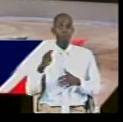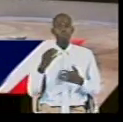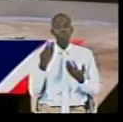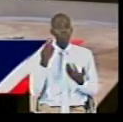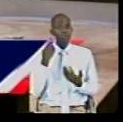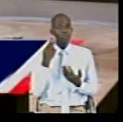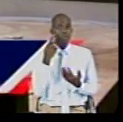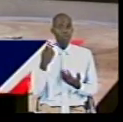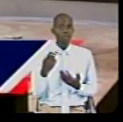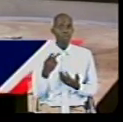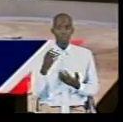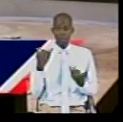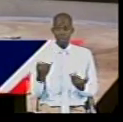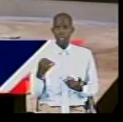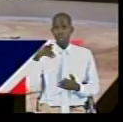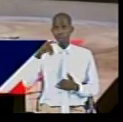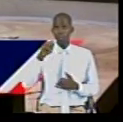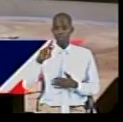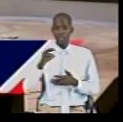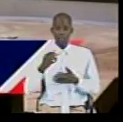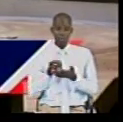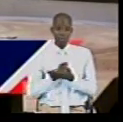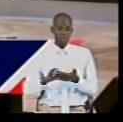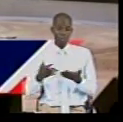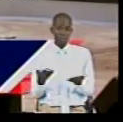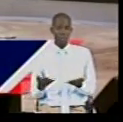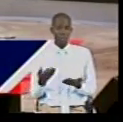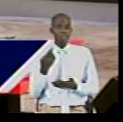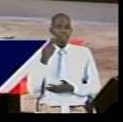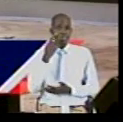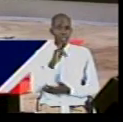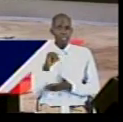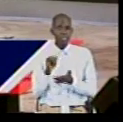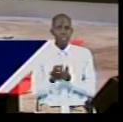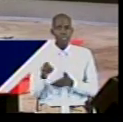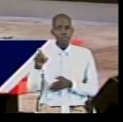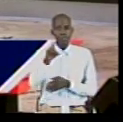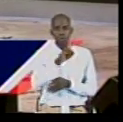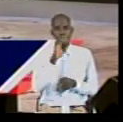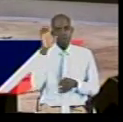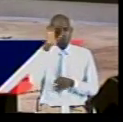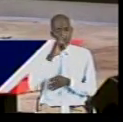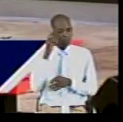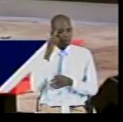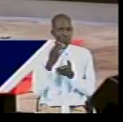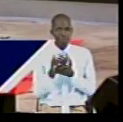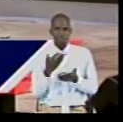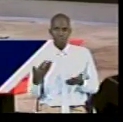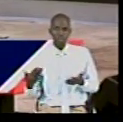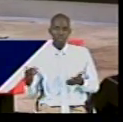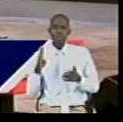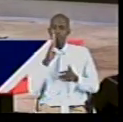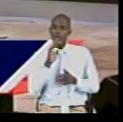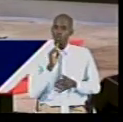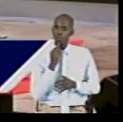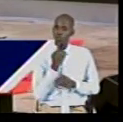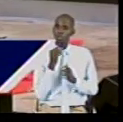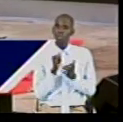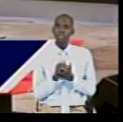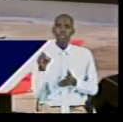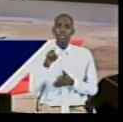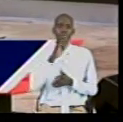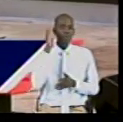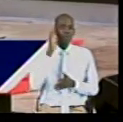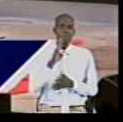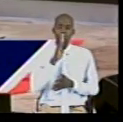Peter writing, seeing that ye look for such things, be diligent that ye may be found of